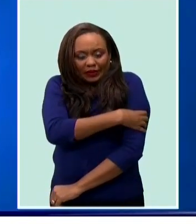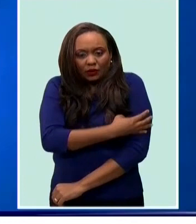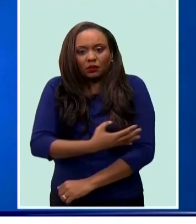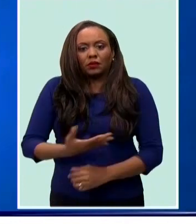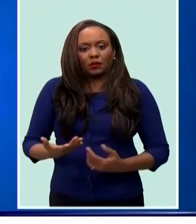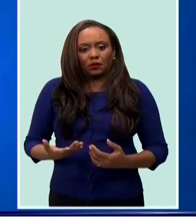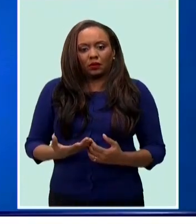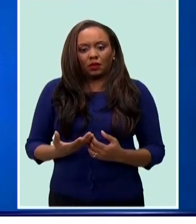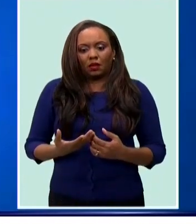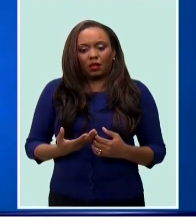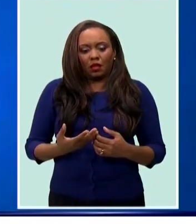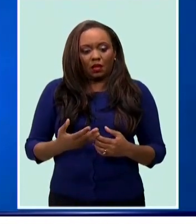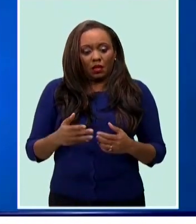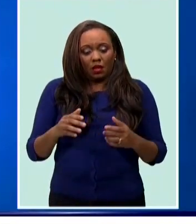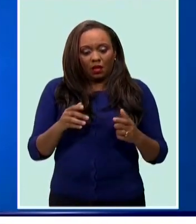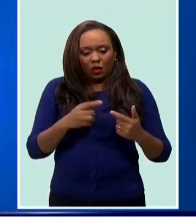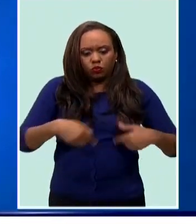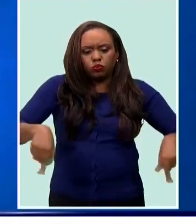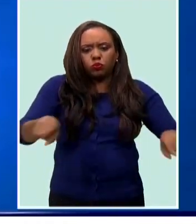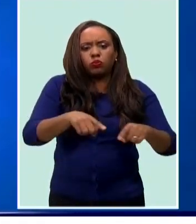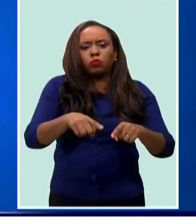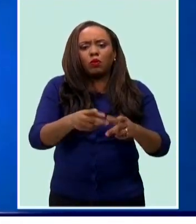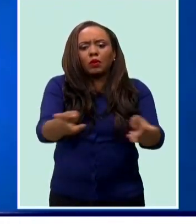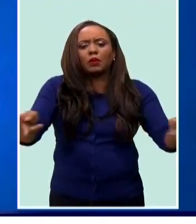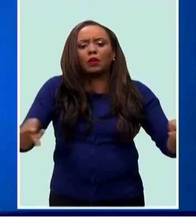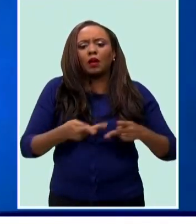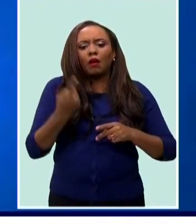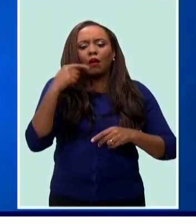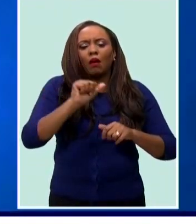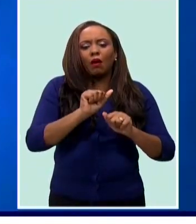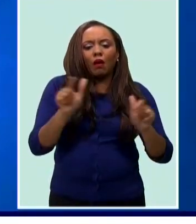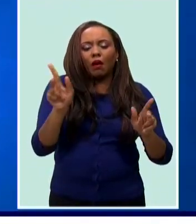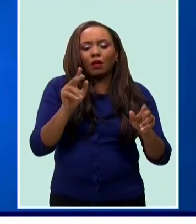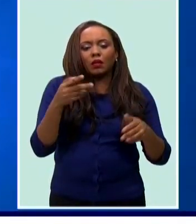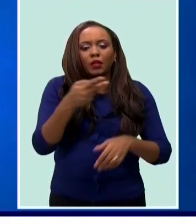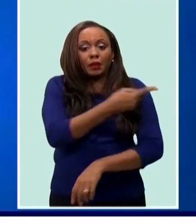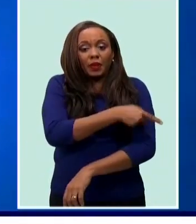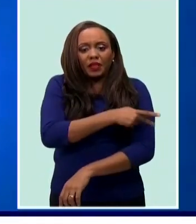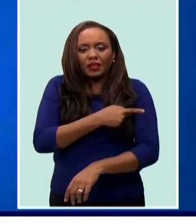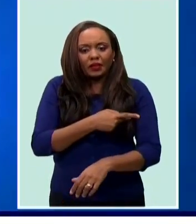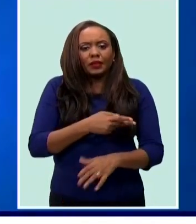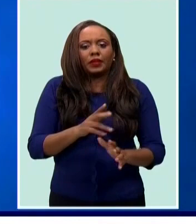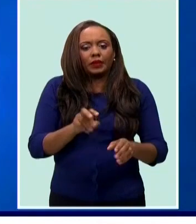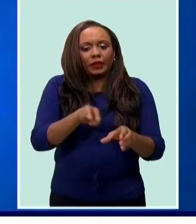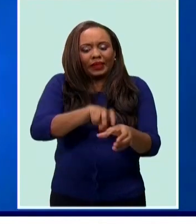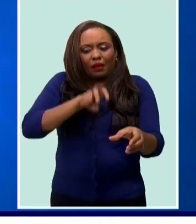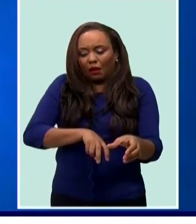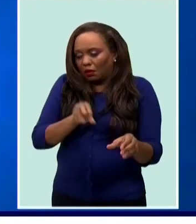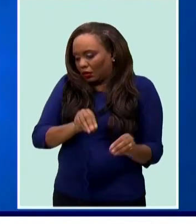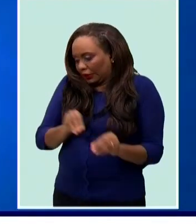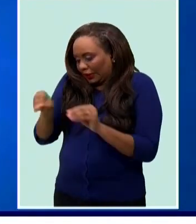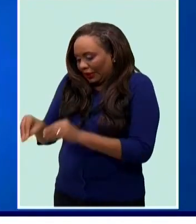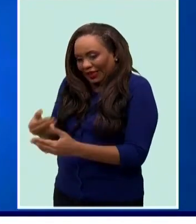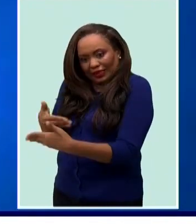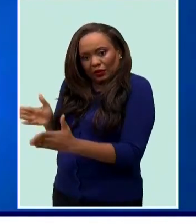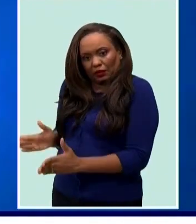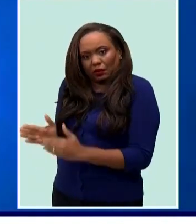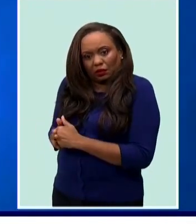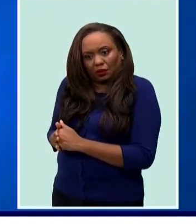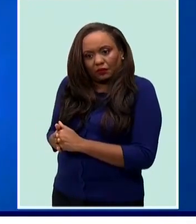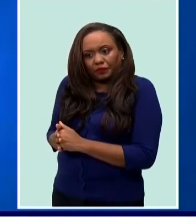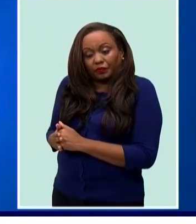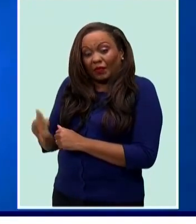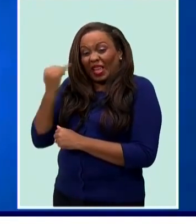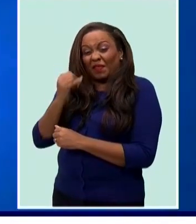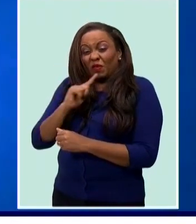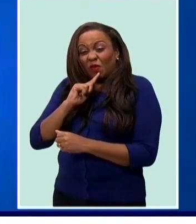them from the general ward and actually manage them here. We're not obviously trying to replace QEH, because obviously if they have severe complications, we're still going to transfer